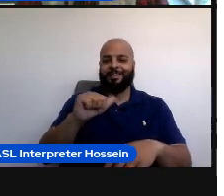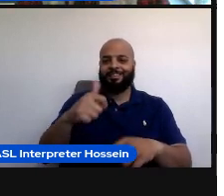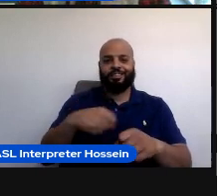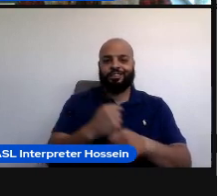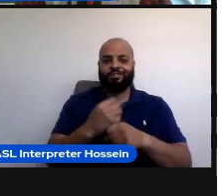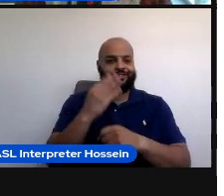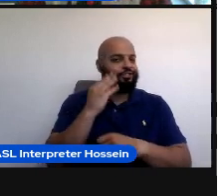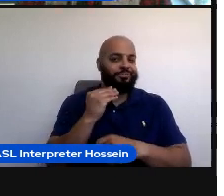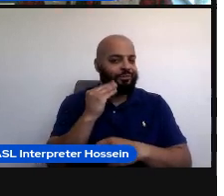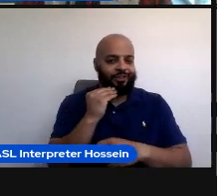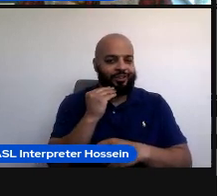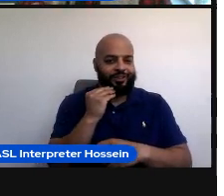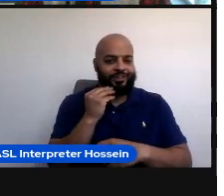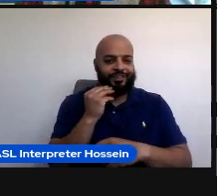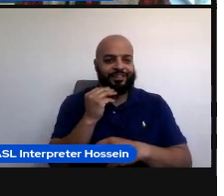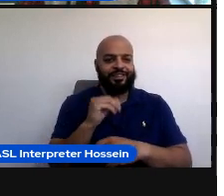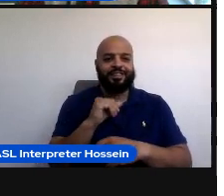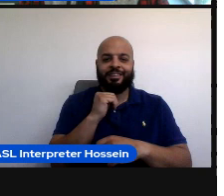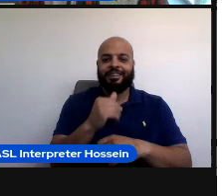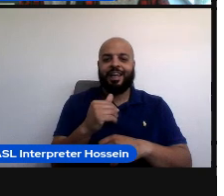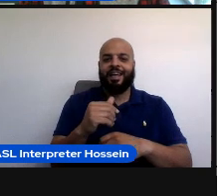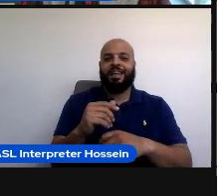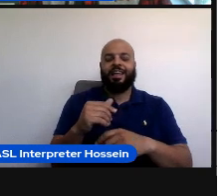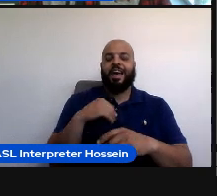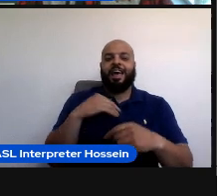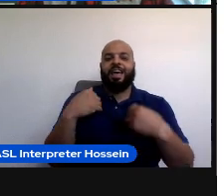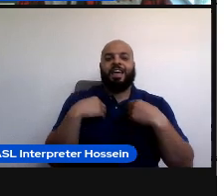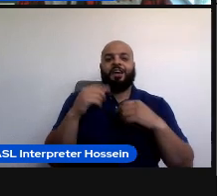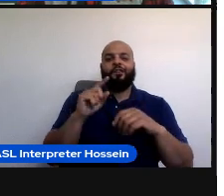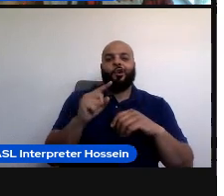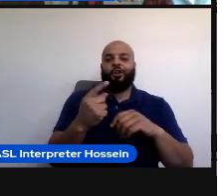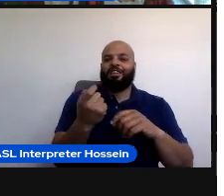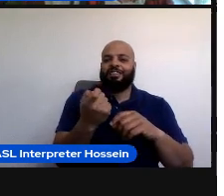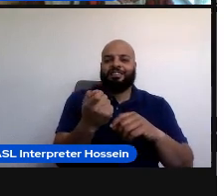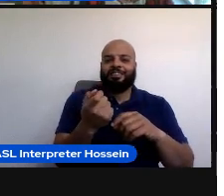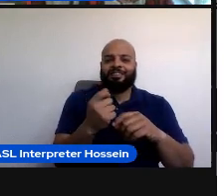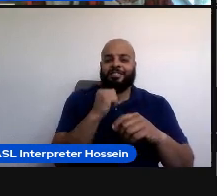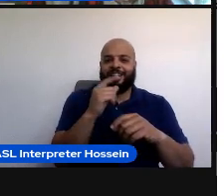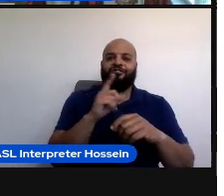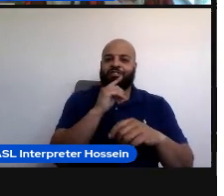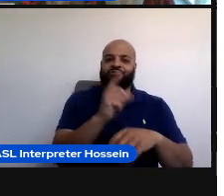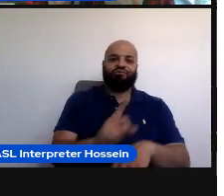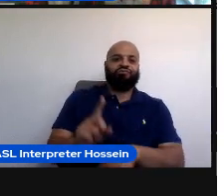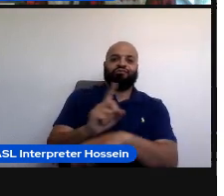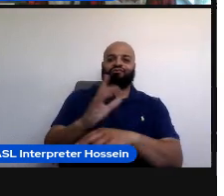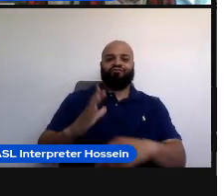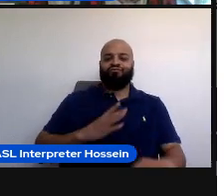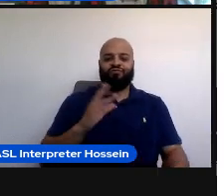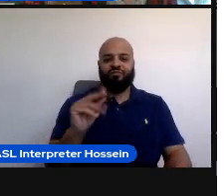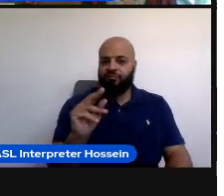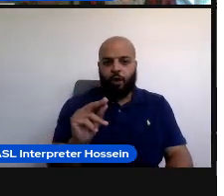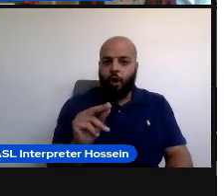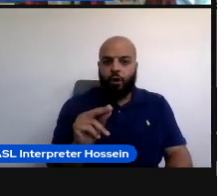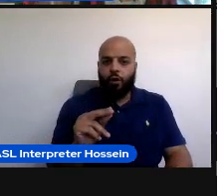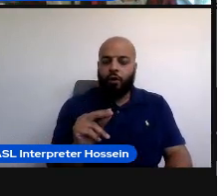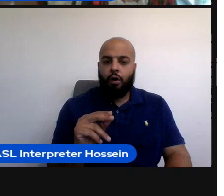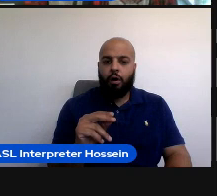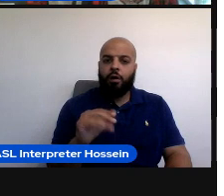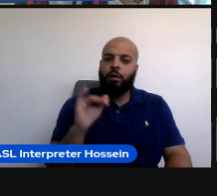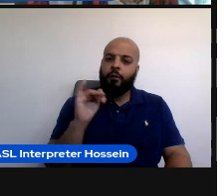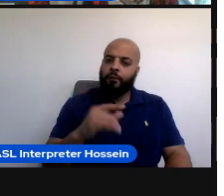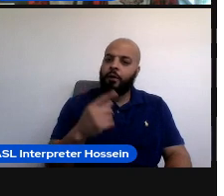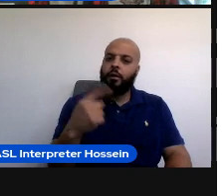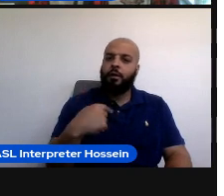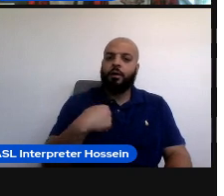there wasn't a certain amount of just given prestige to the fact that, hey, I want to go and do this thing. This was something that me and